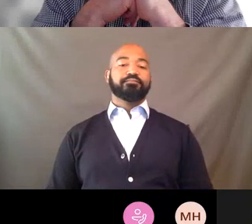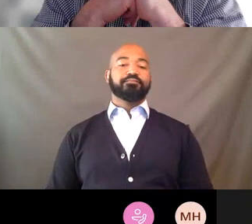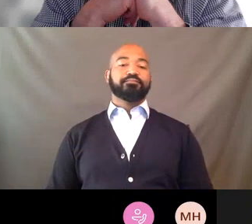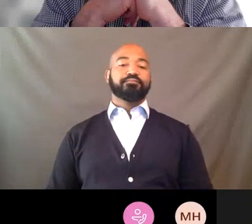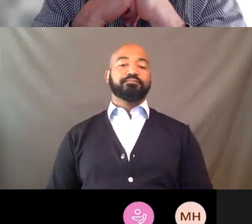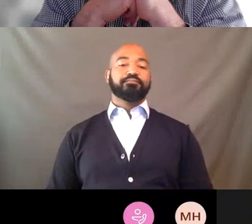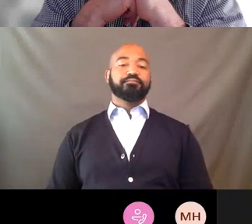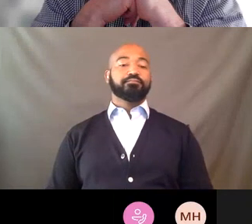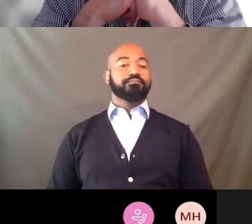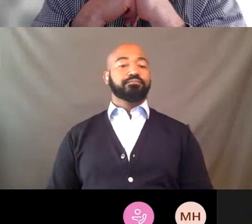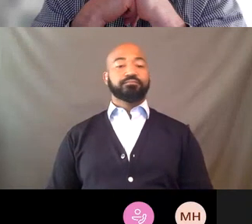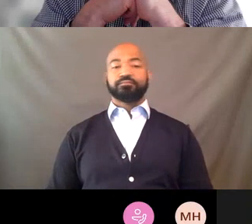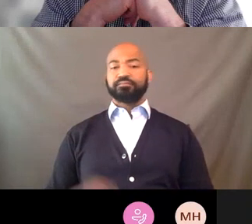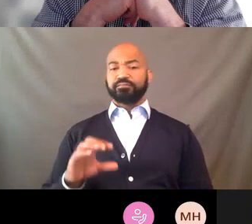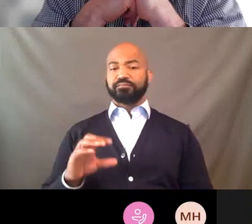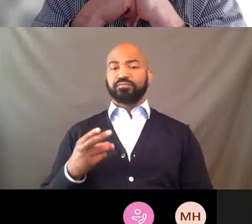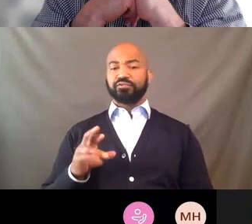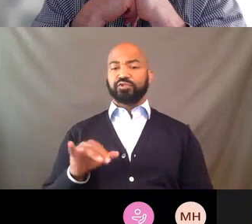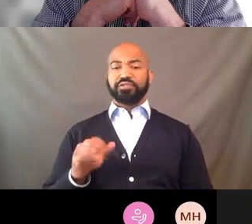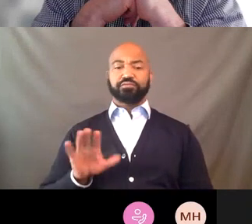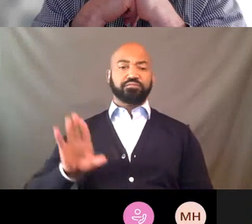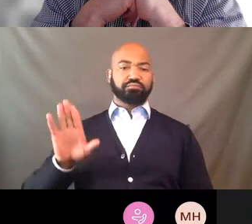Chris, I saw you had your hand raised.